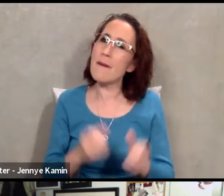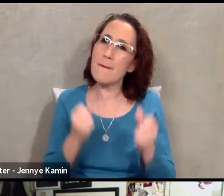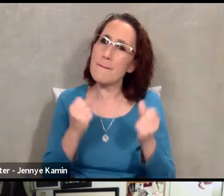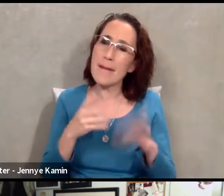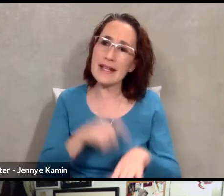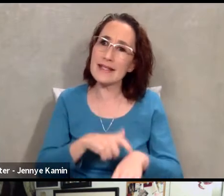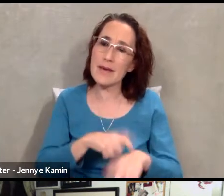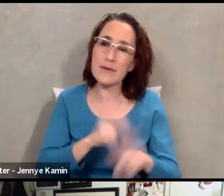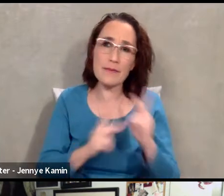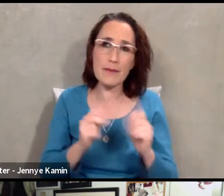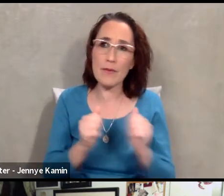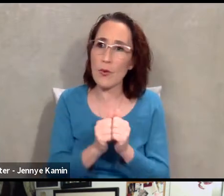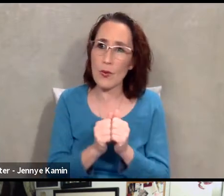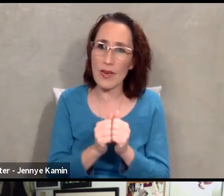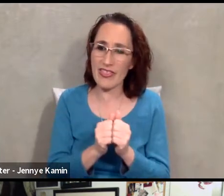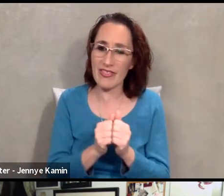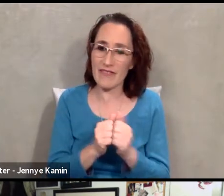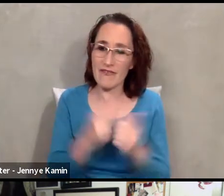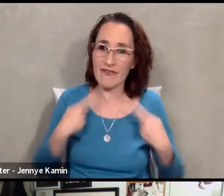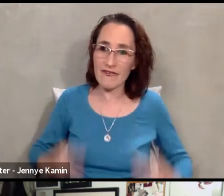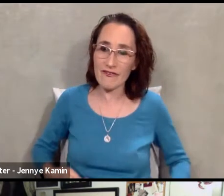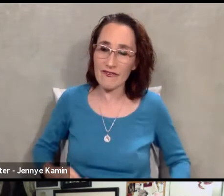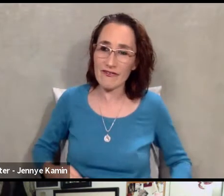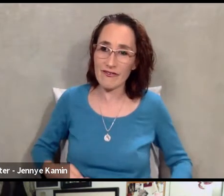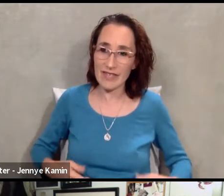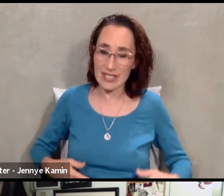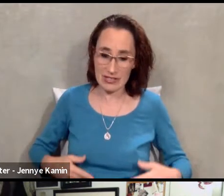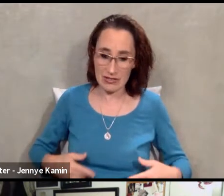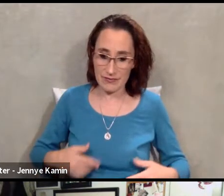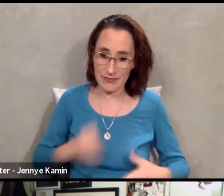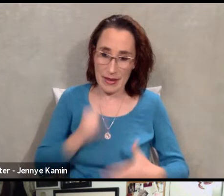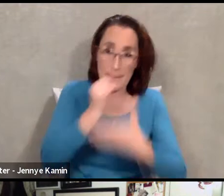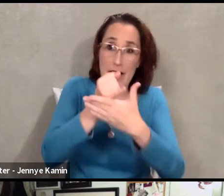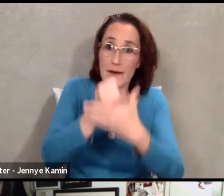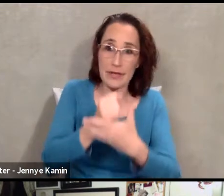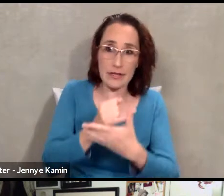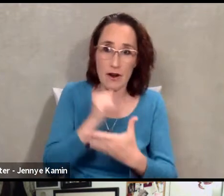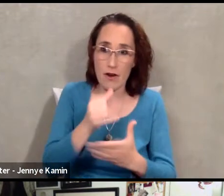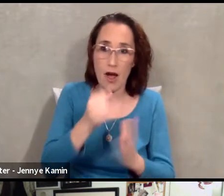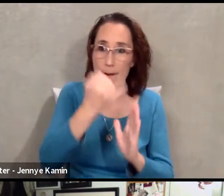and mostly they show up as victims in religious paintings.